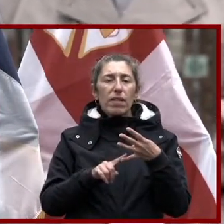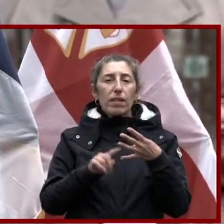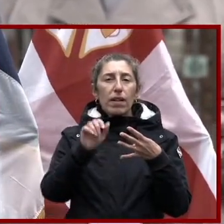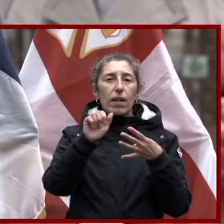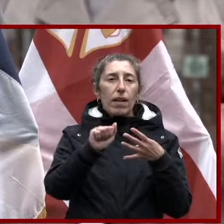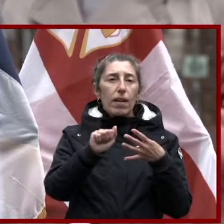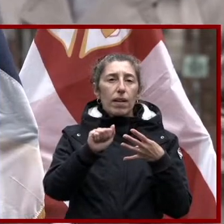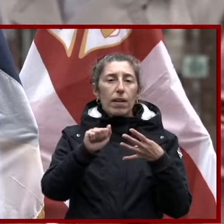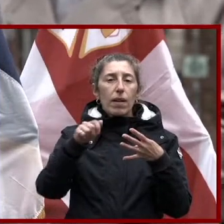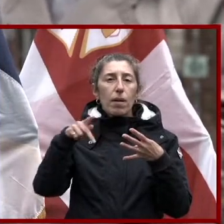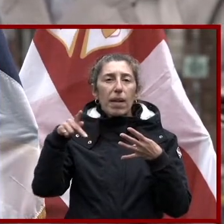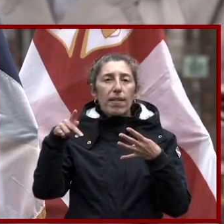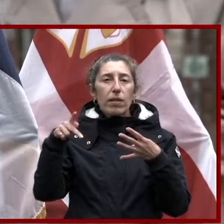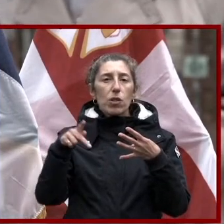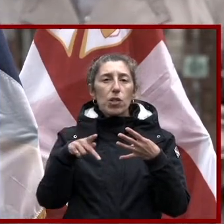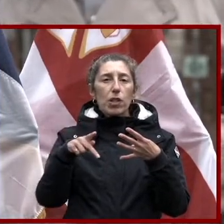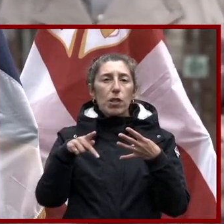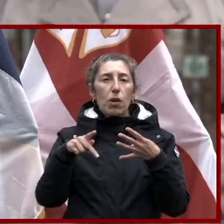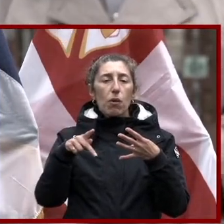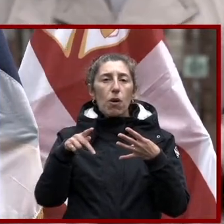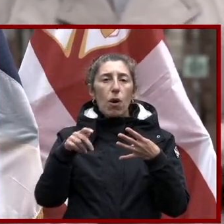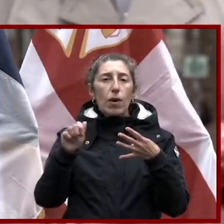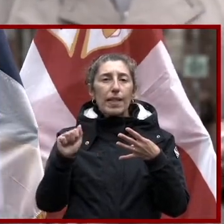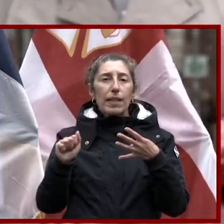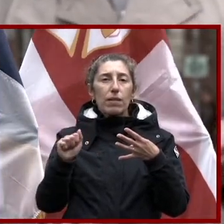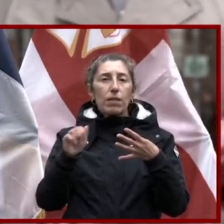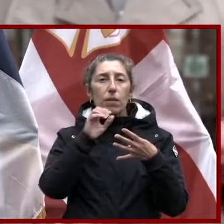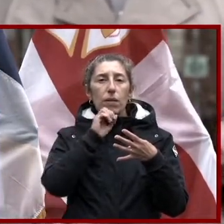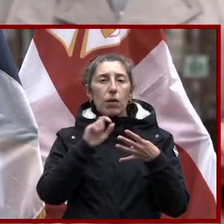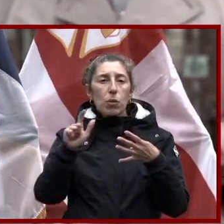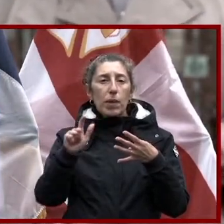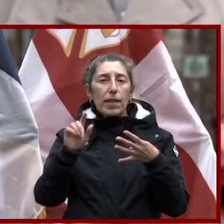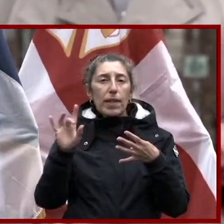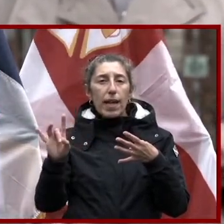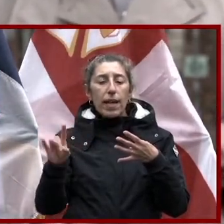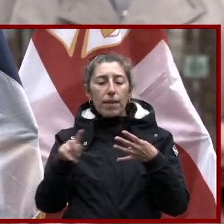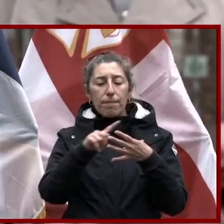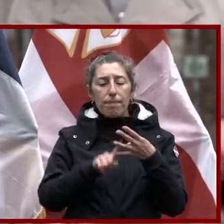Anna Pasqualicchio Ardito, age 28.